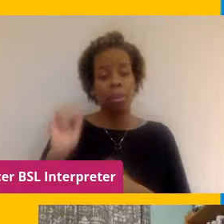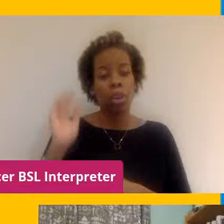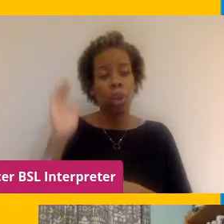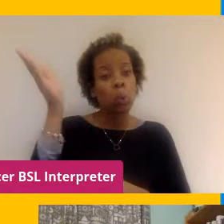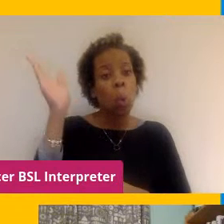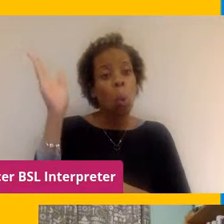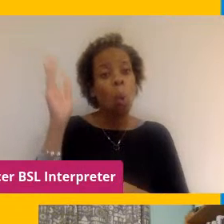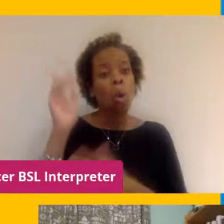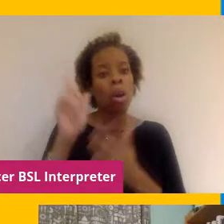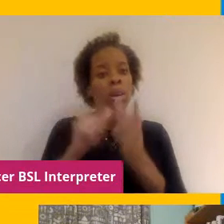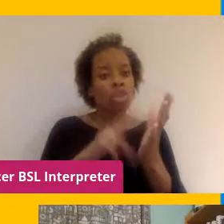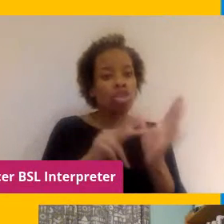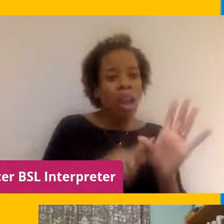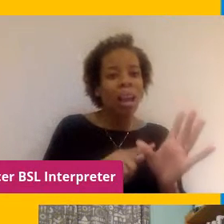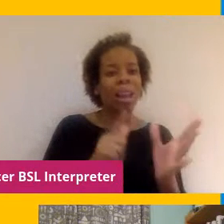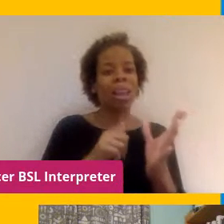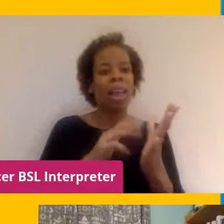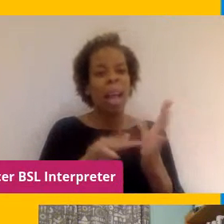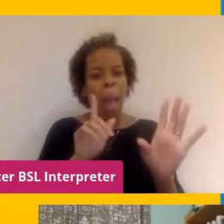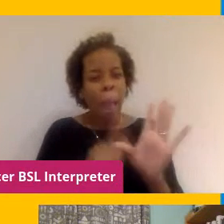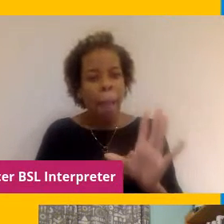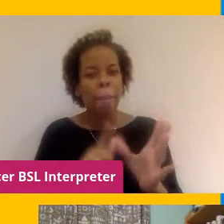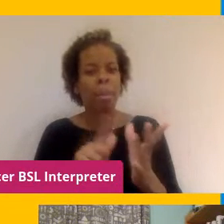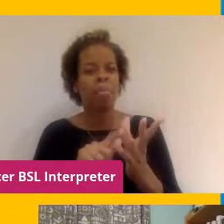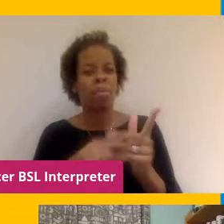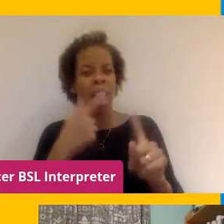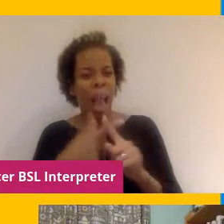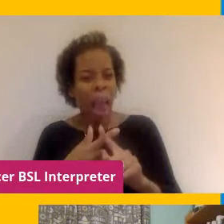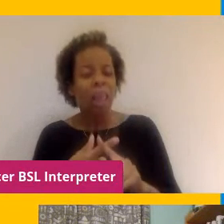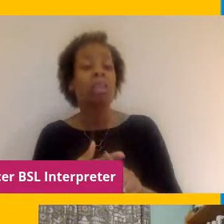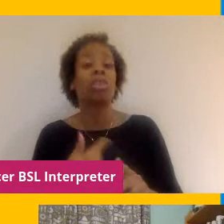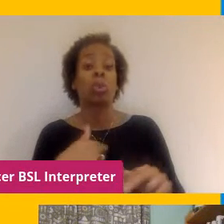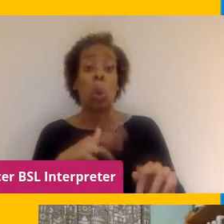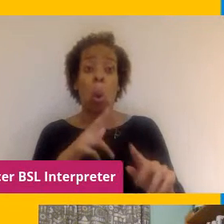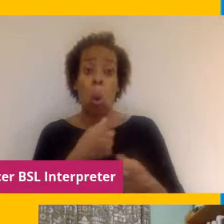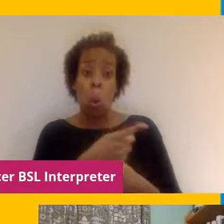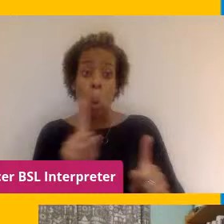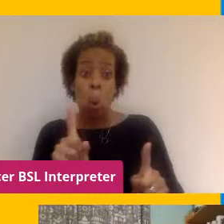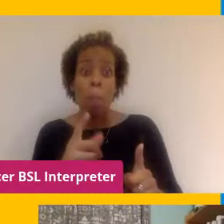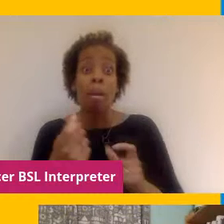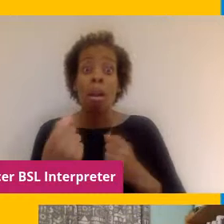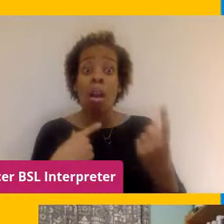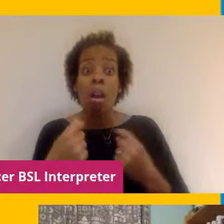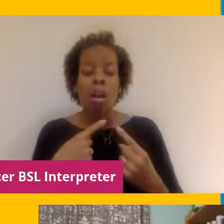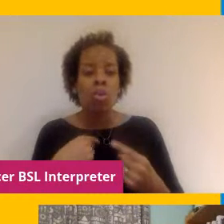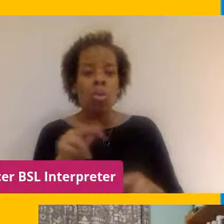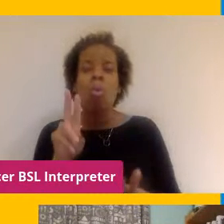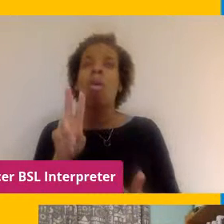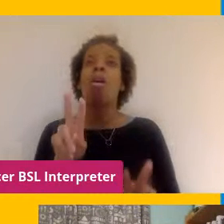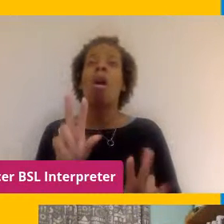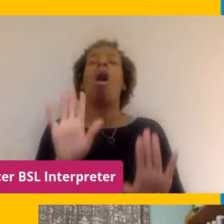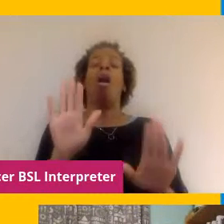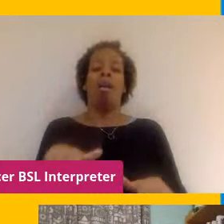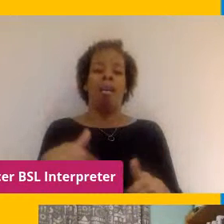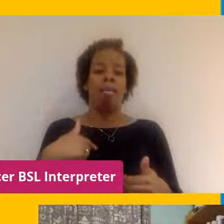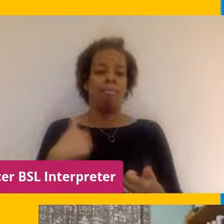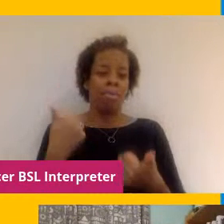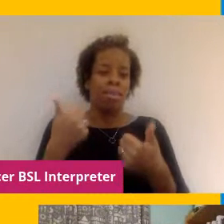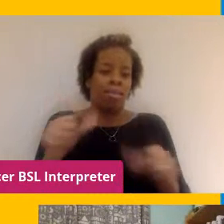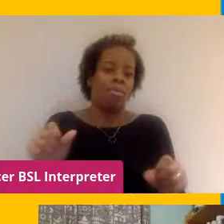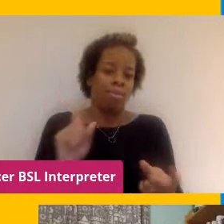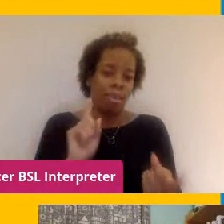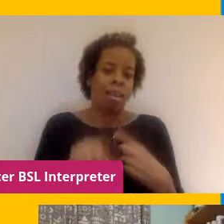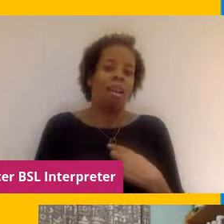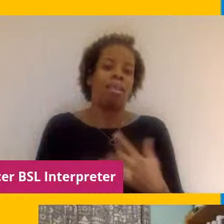that Jenny and Amy gave at the beginning of the session. So I hope that those of you who submitted those questions, which are along the lines